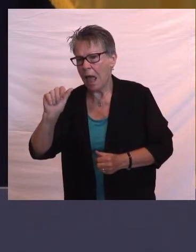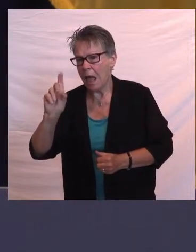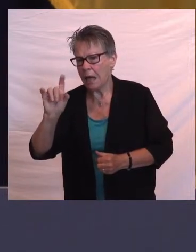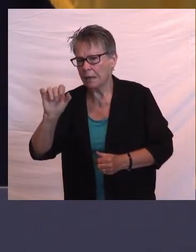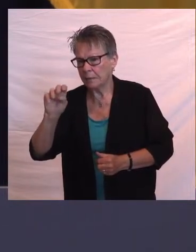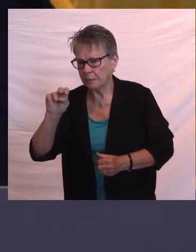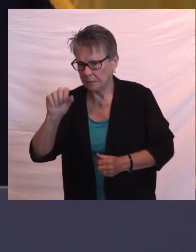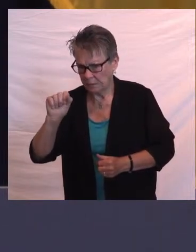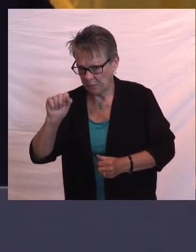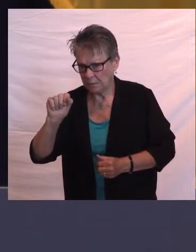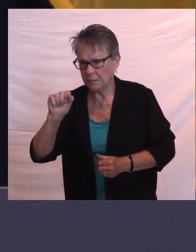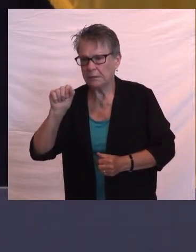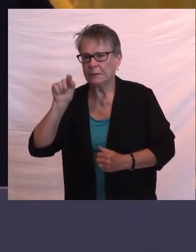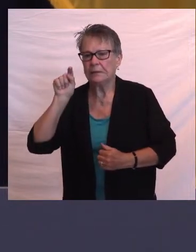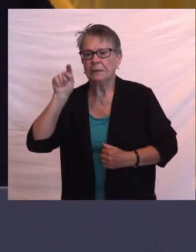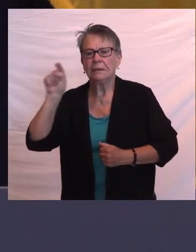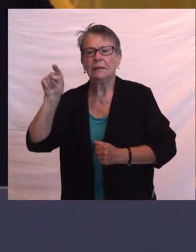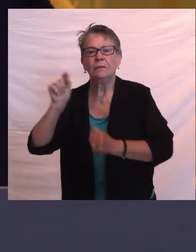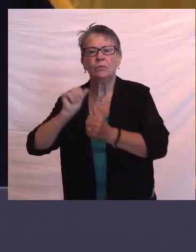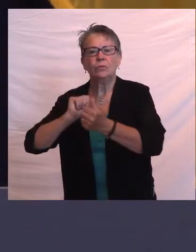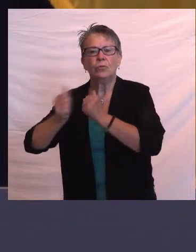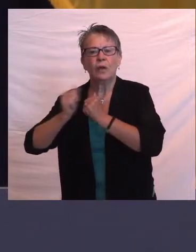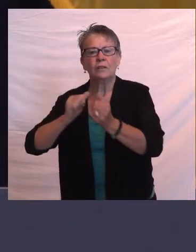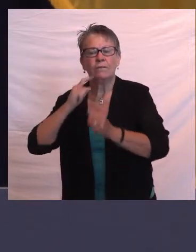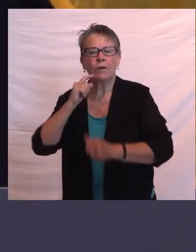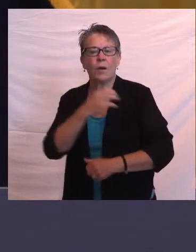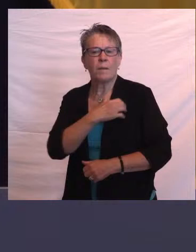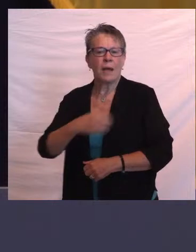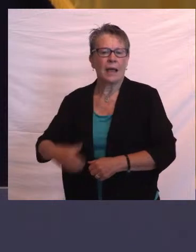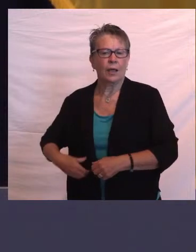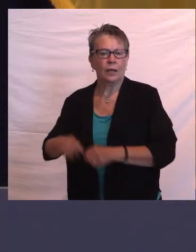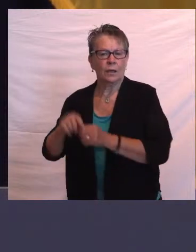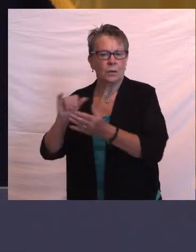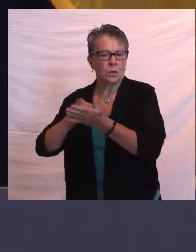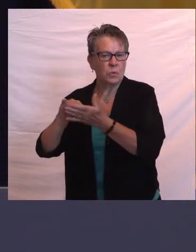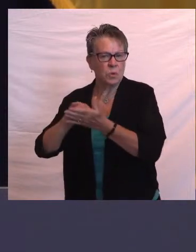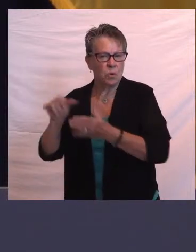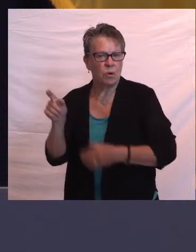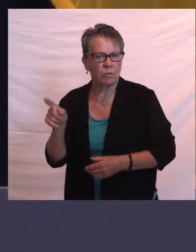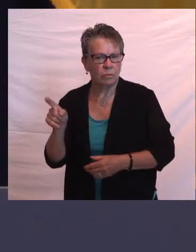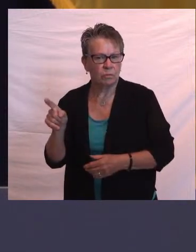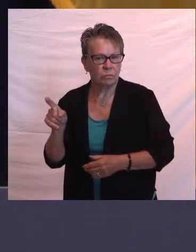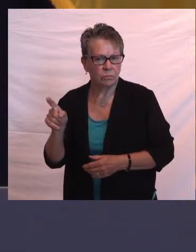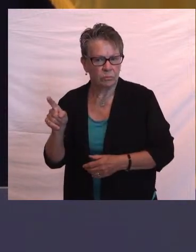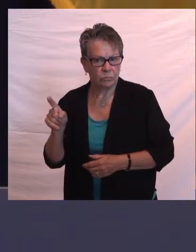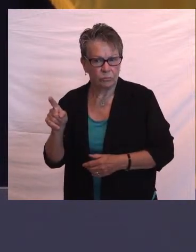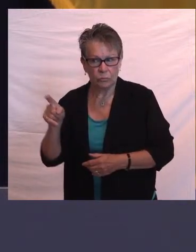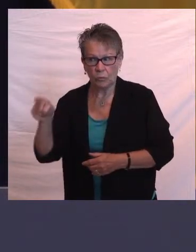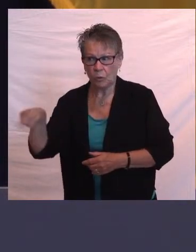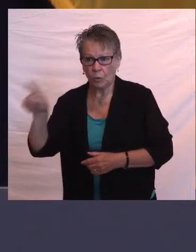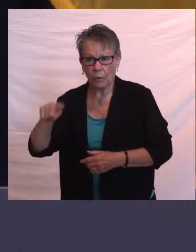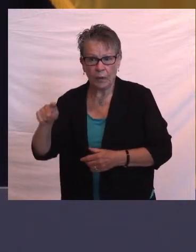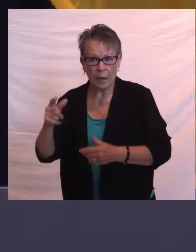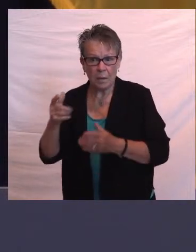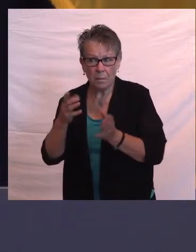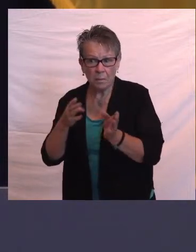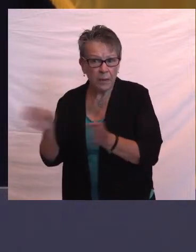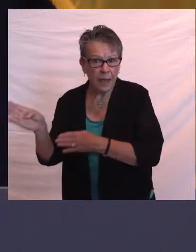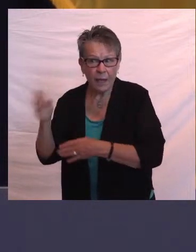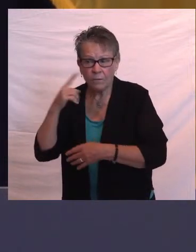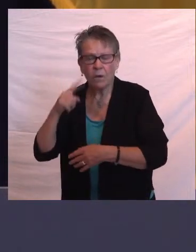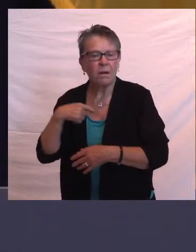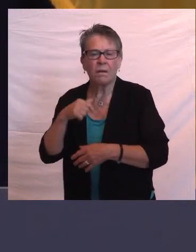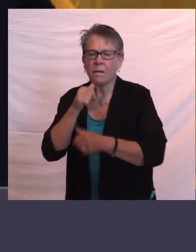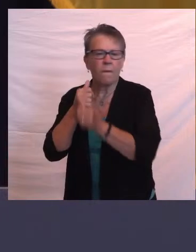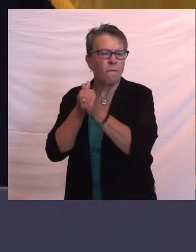in the election. But I don't think we've got any plans to do that here. We've got, you know, you're required to be vaccinated,